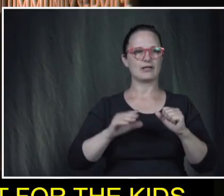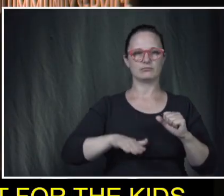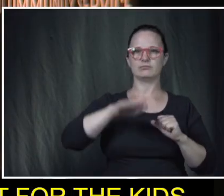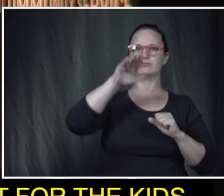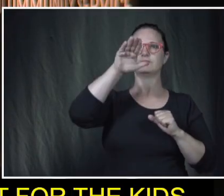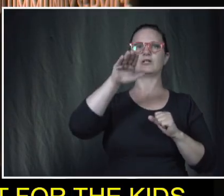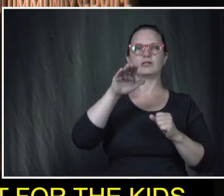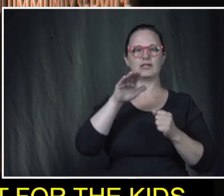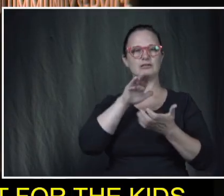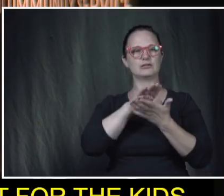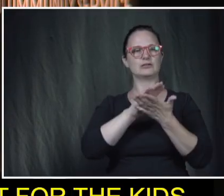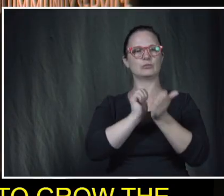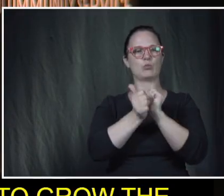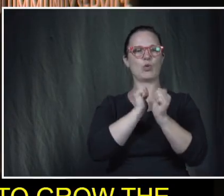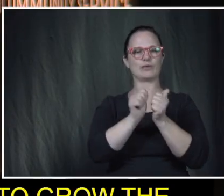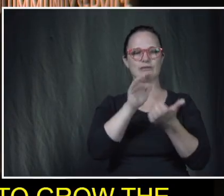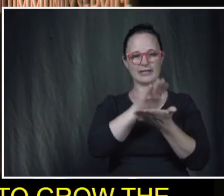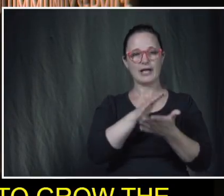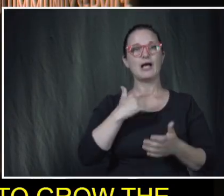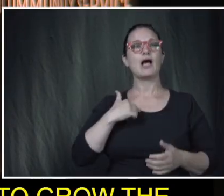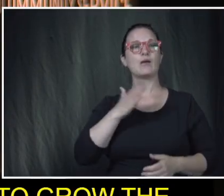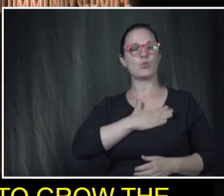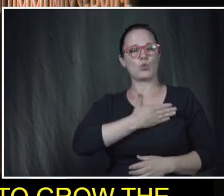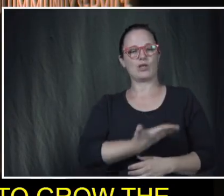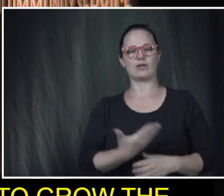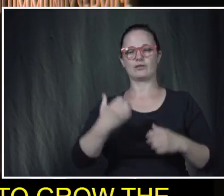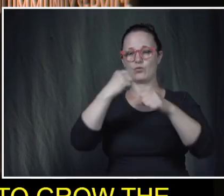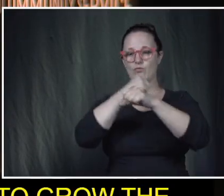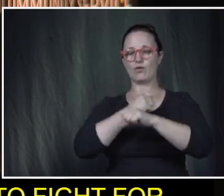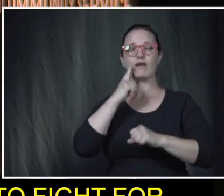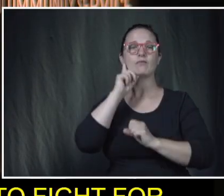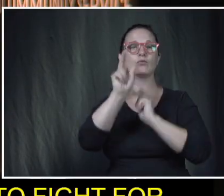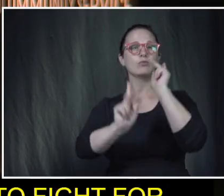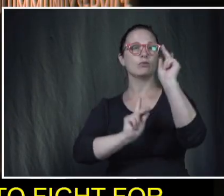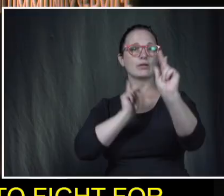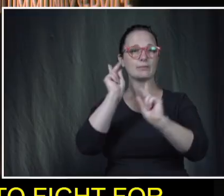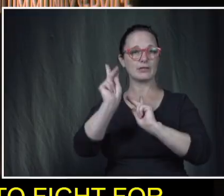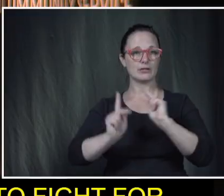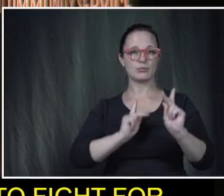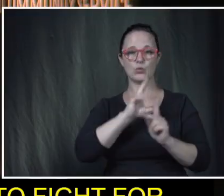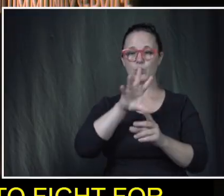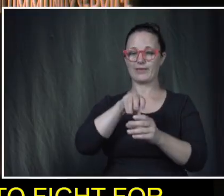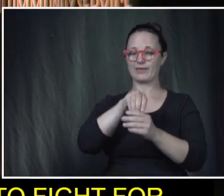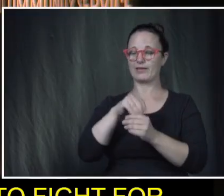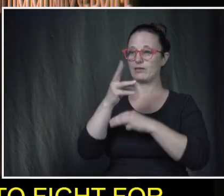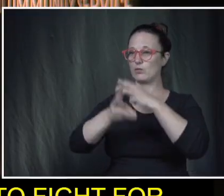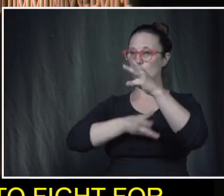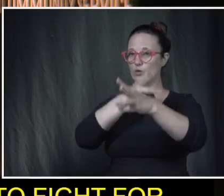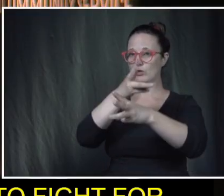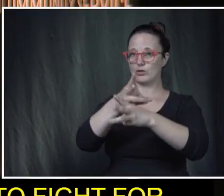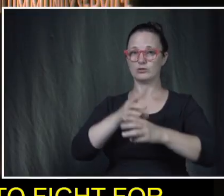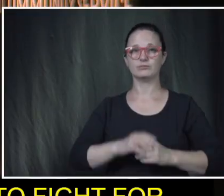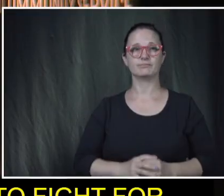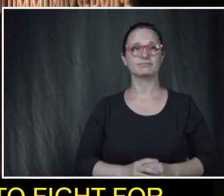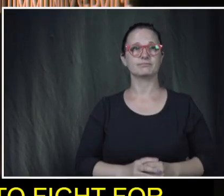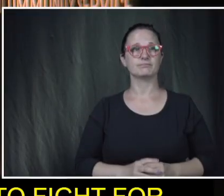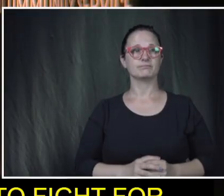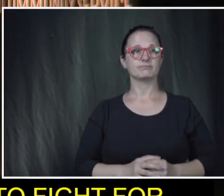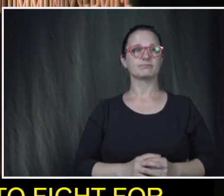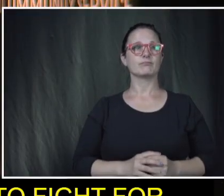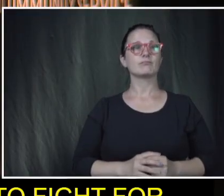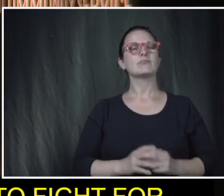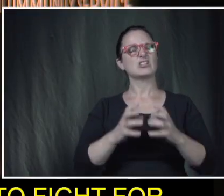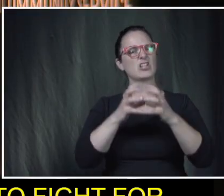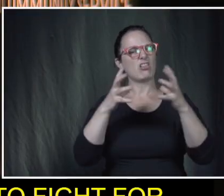Academy. I'm going to fight for the people in and around the world. There's a